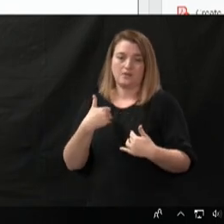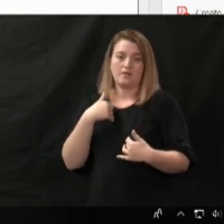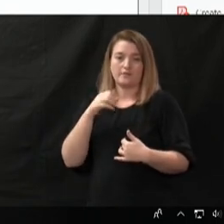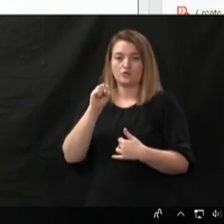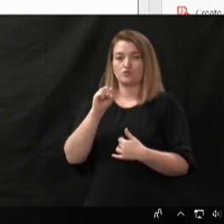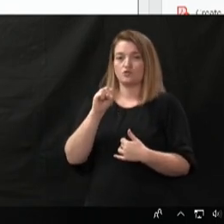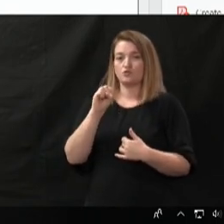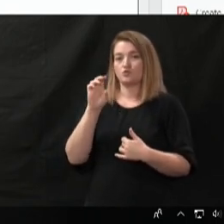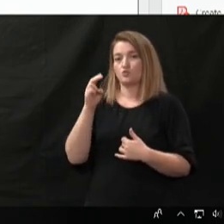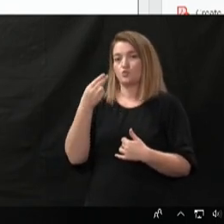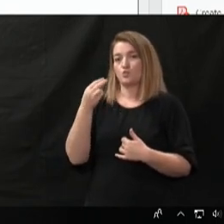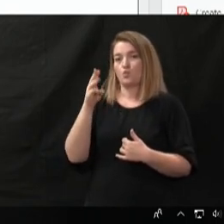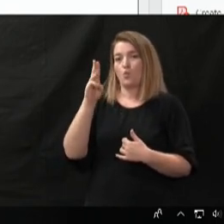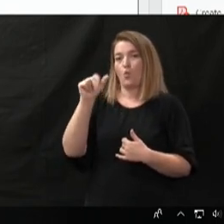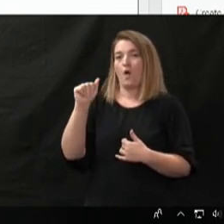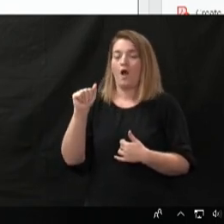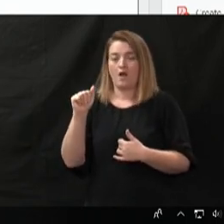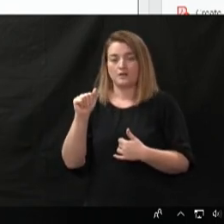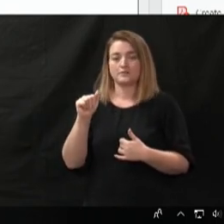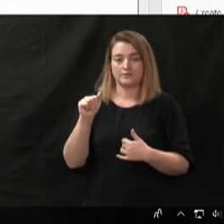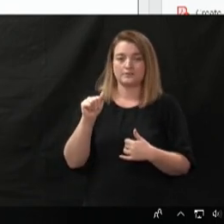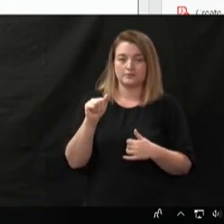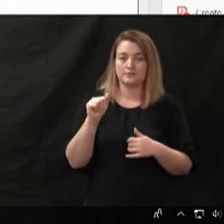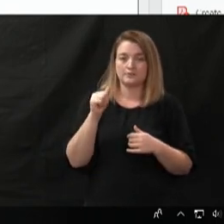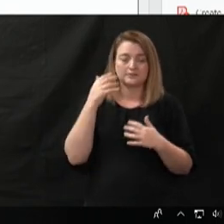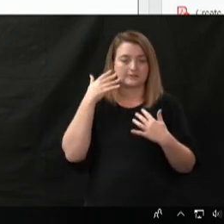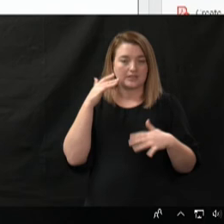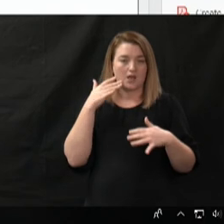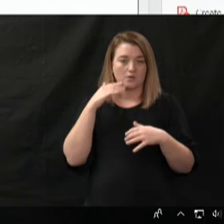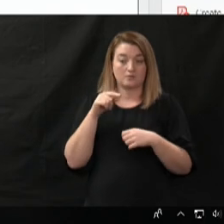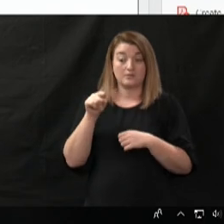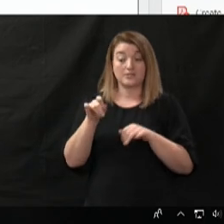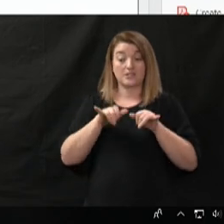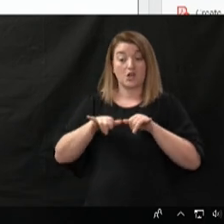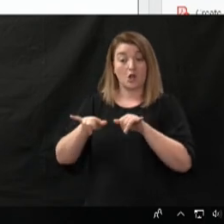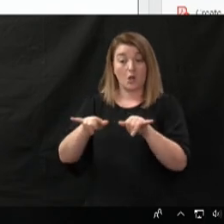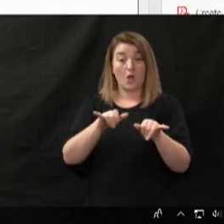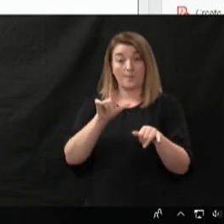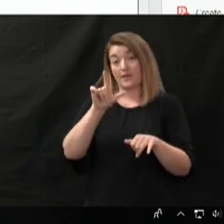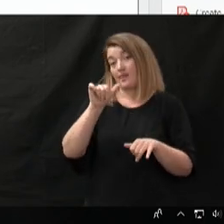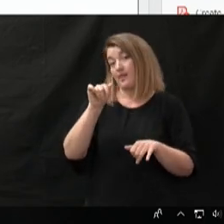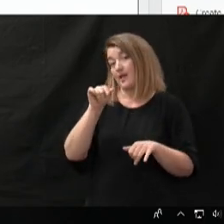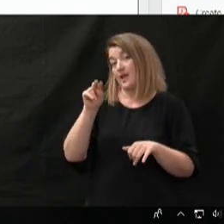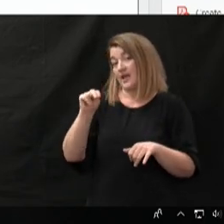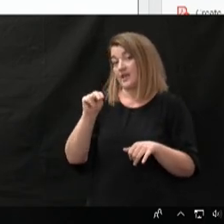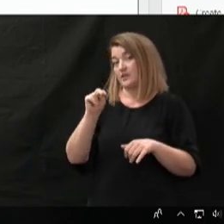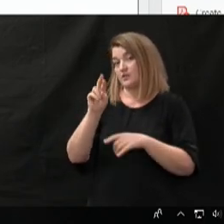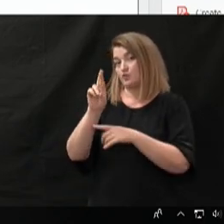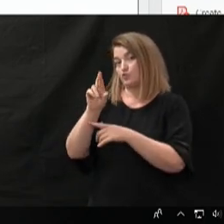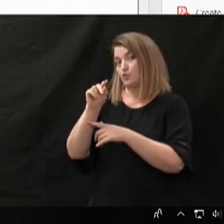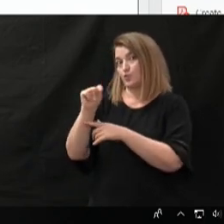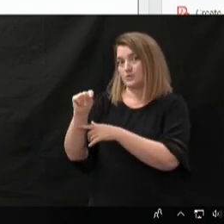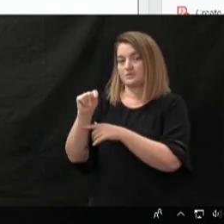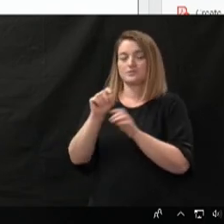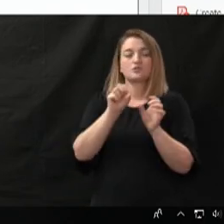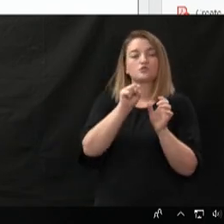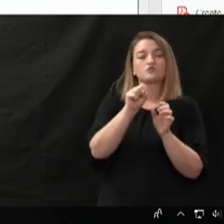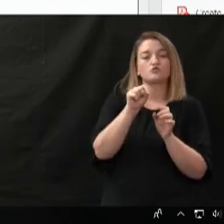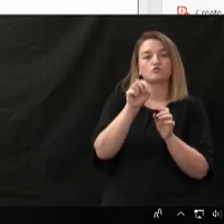go on. Here is a common Latin root, struct, in the